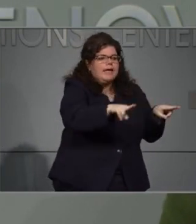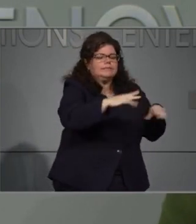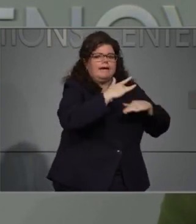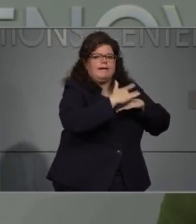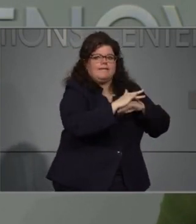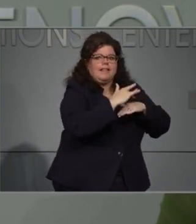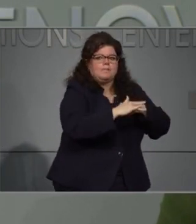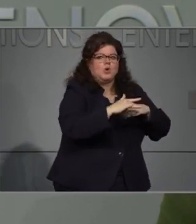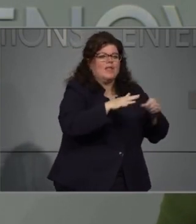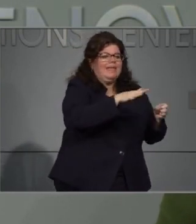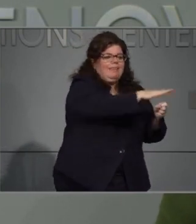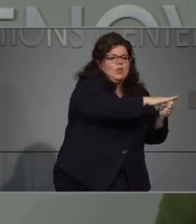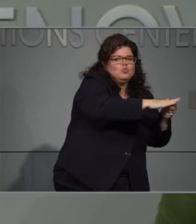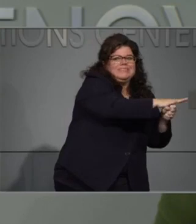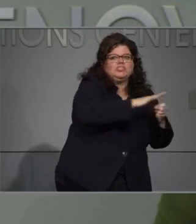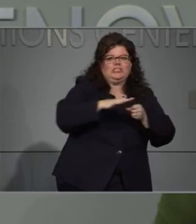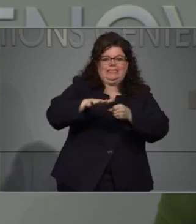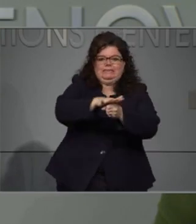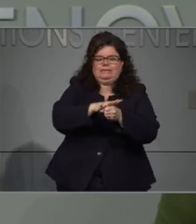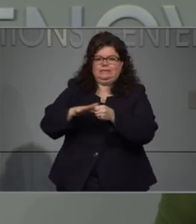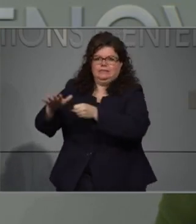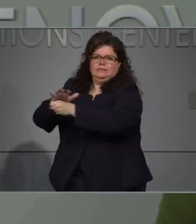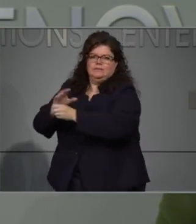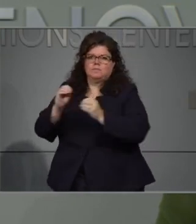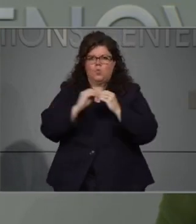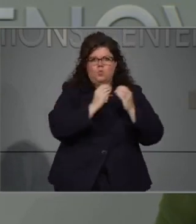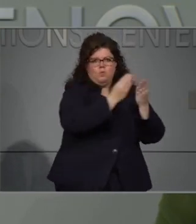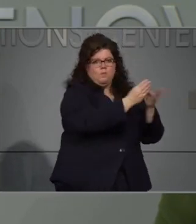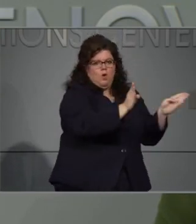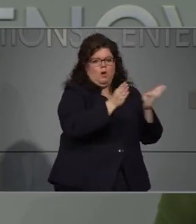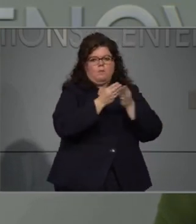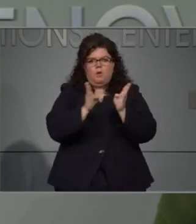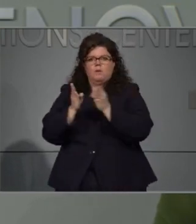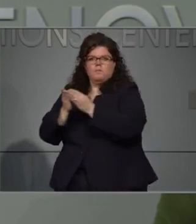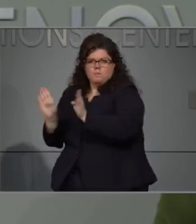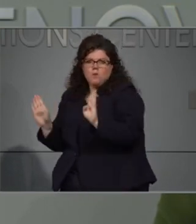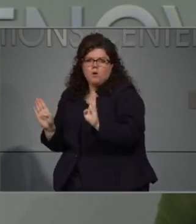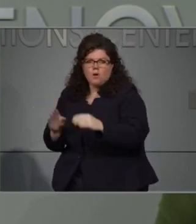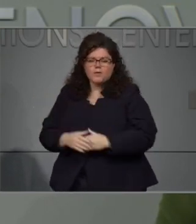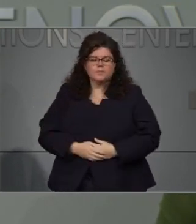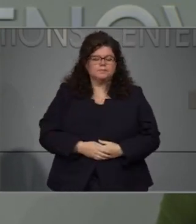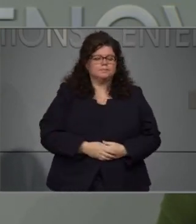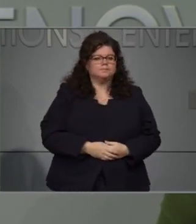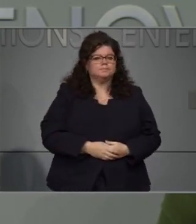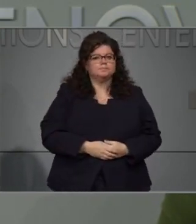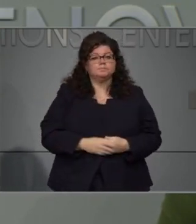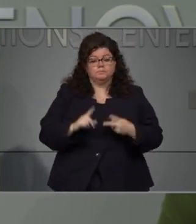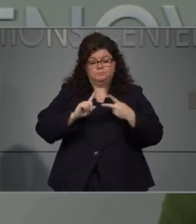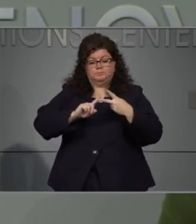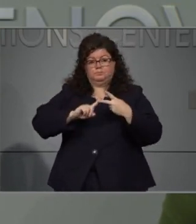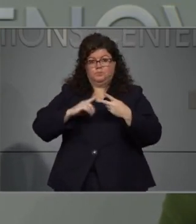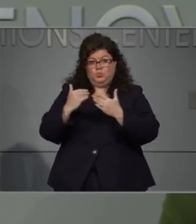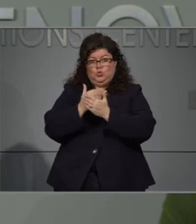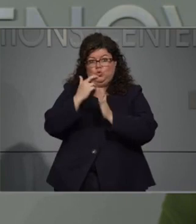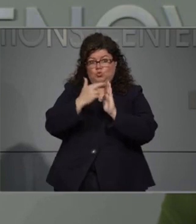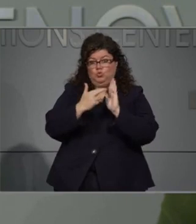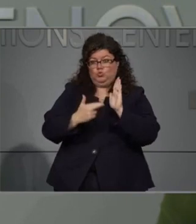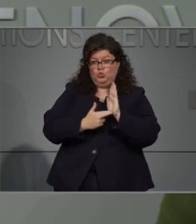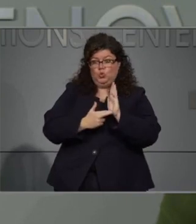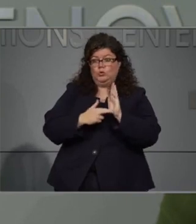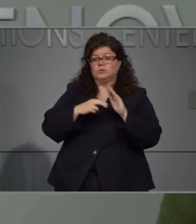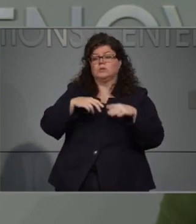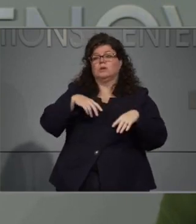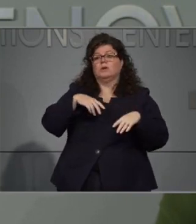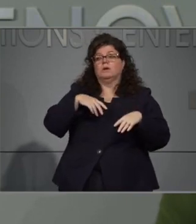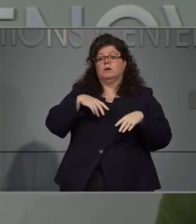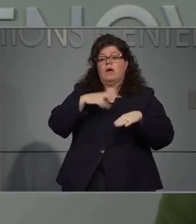data that you will see tomorrow. As far as this new change in the federal reporting, there's a couple of things that